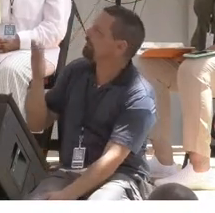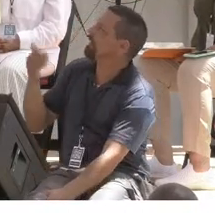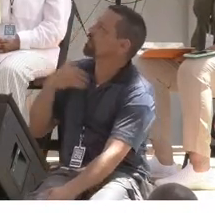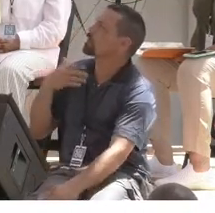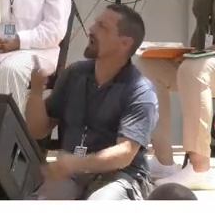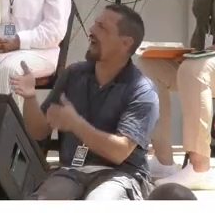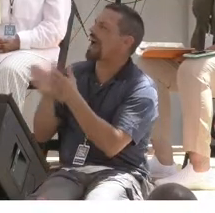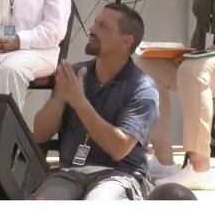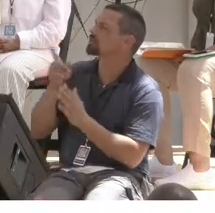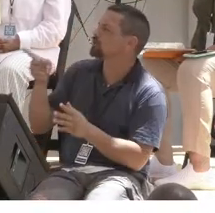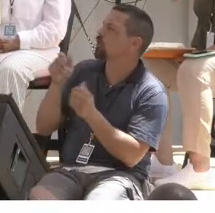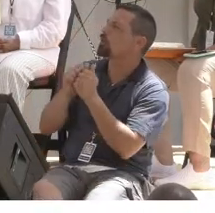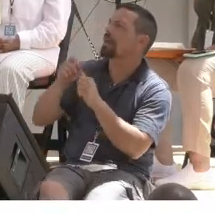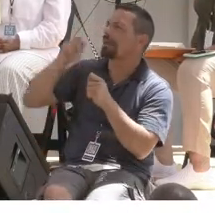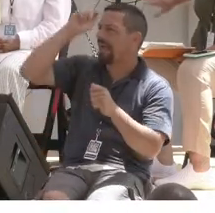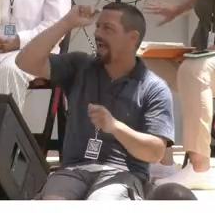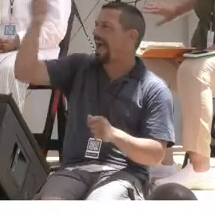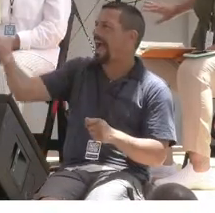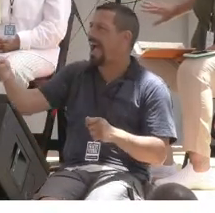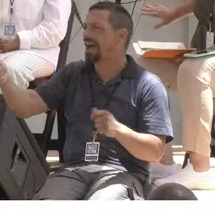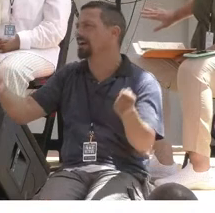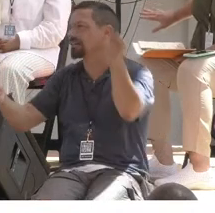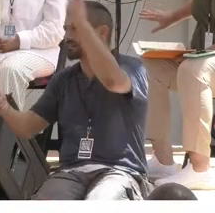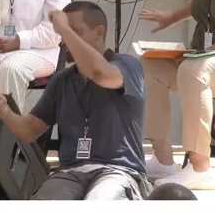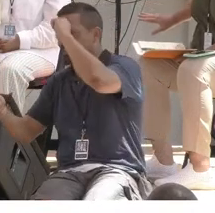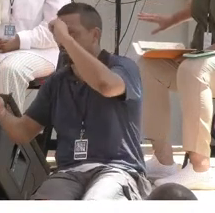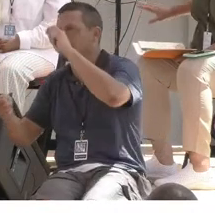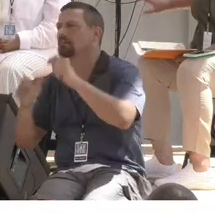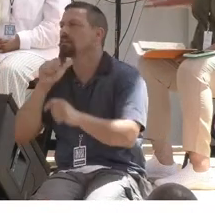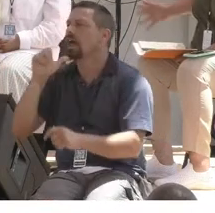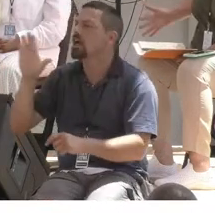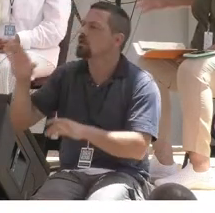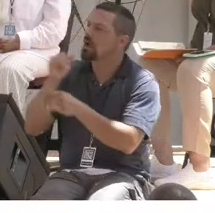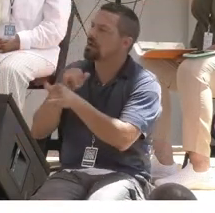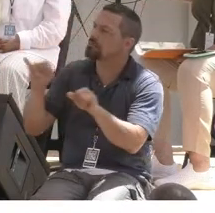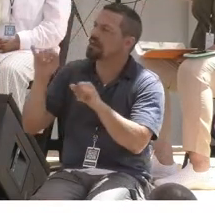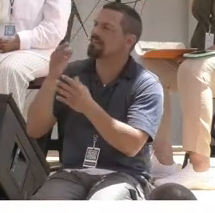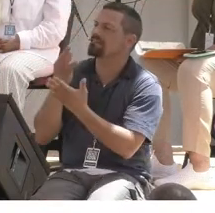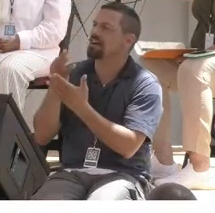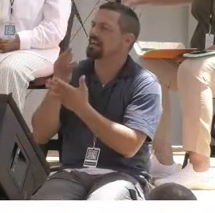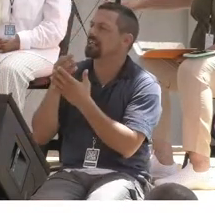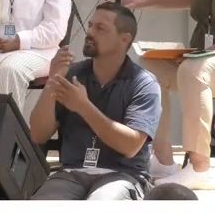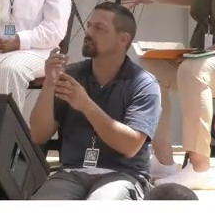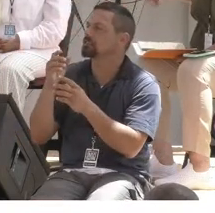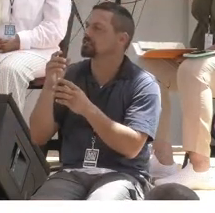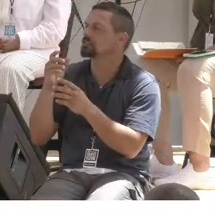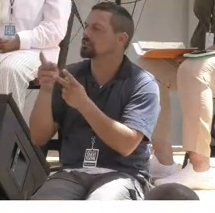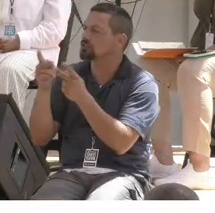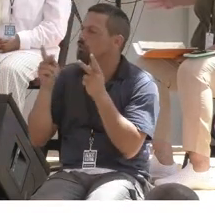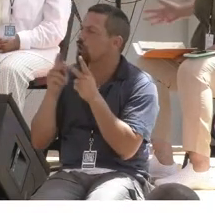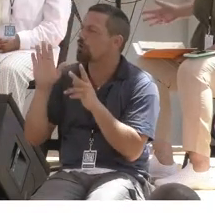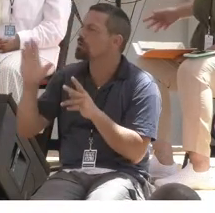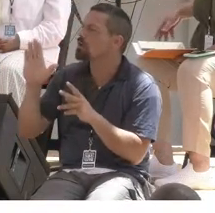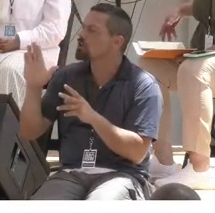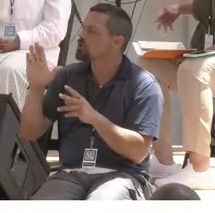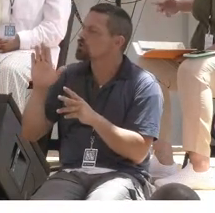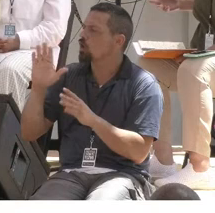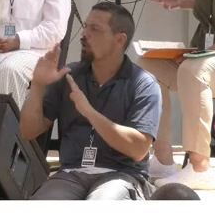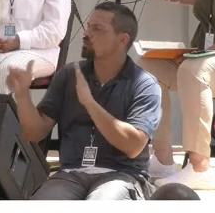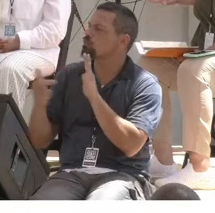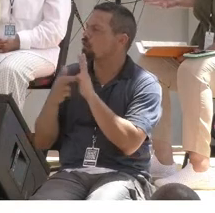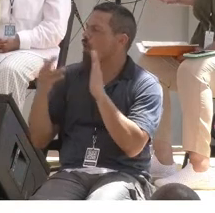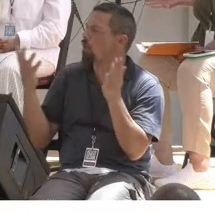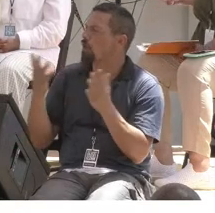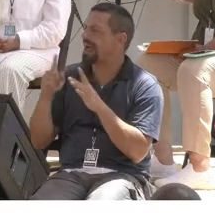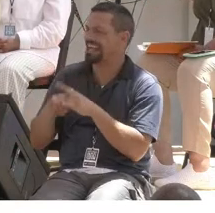hat on, so not your independent fine art studio, but looking at your role in Lest We Forget, which is